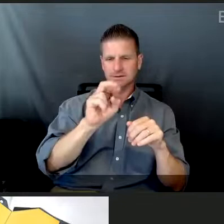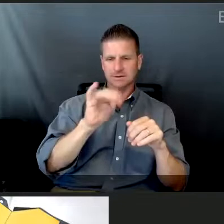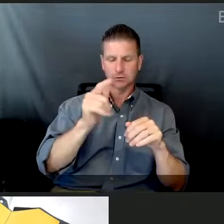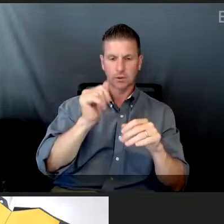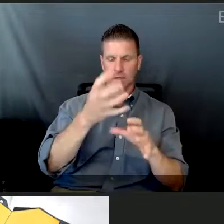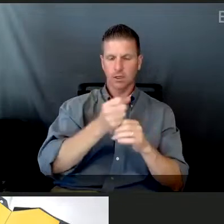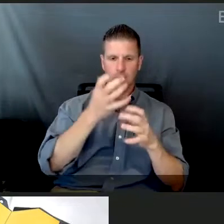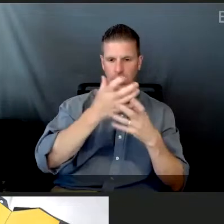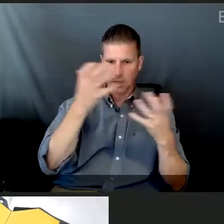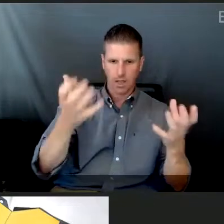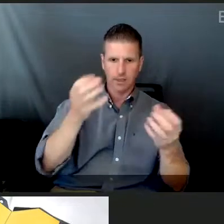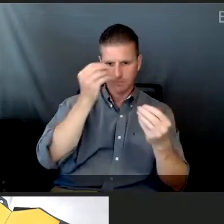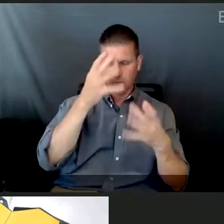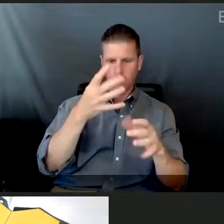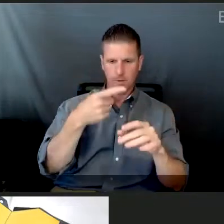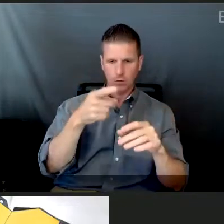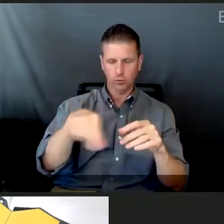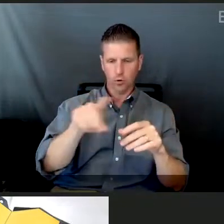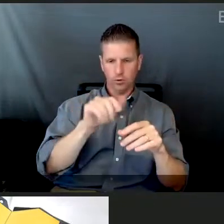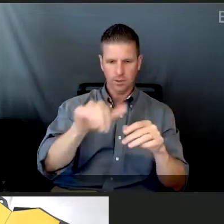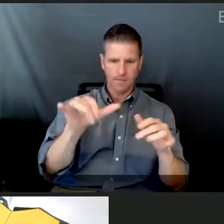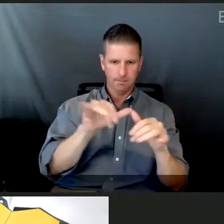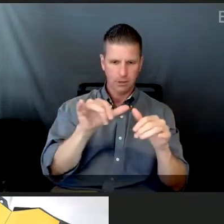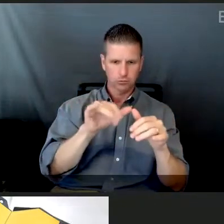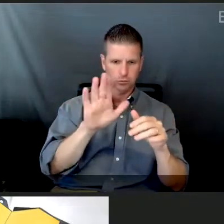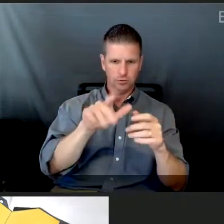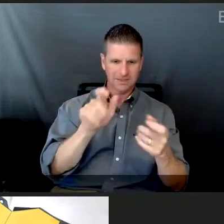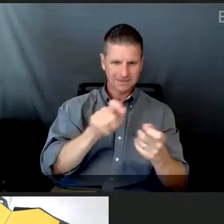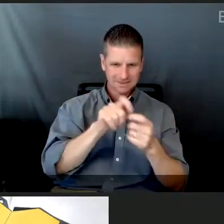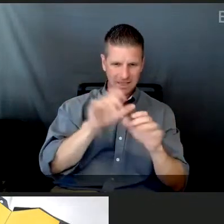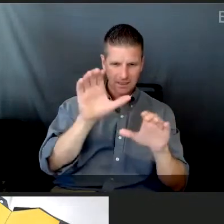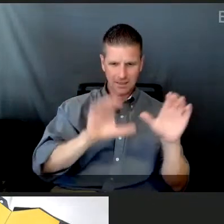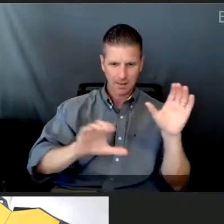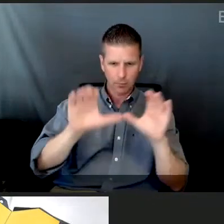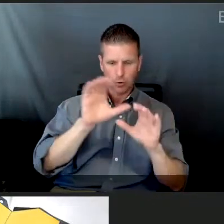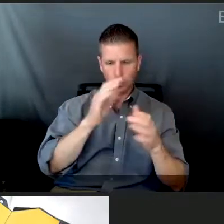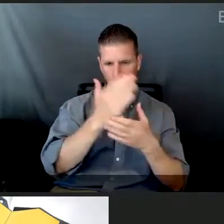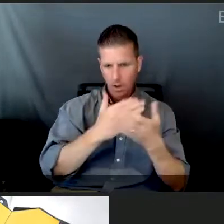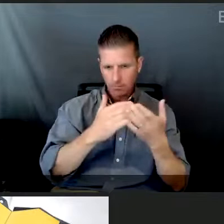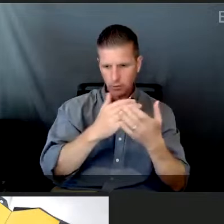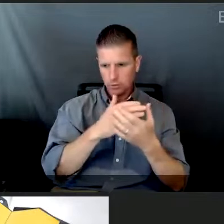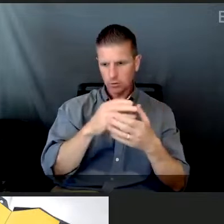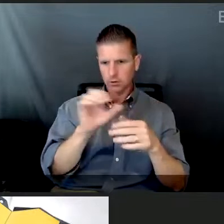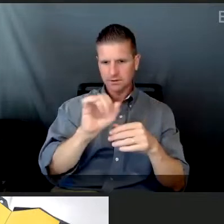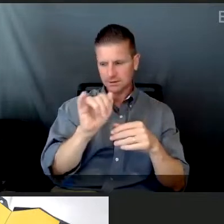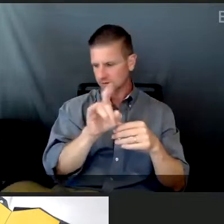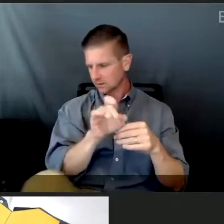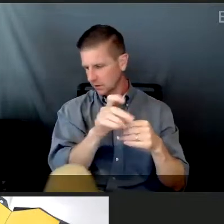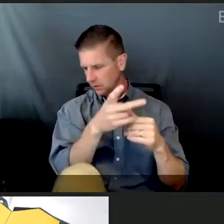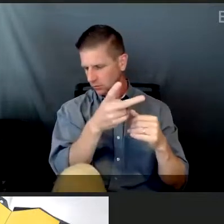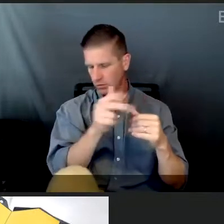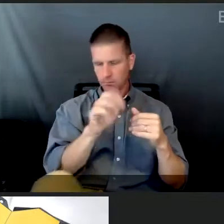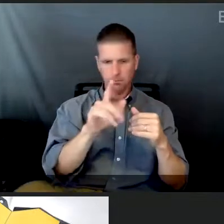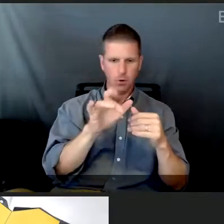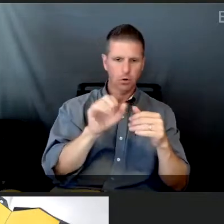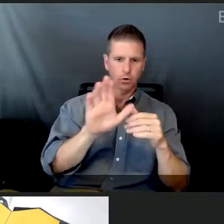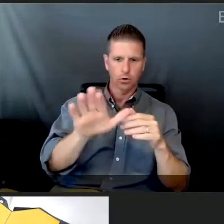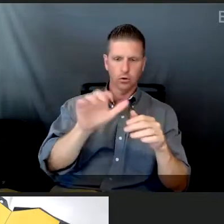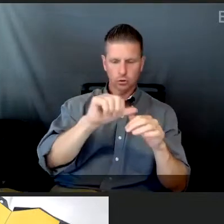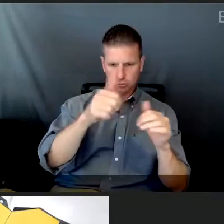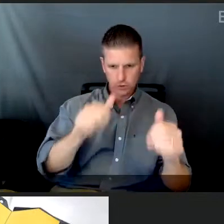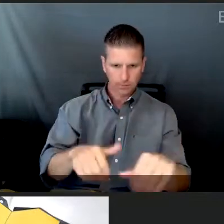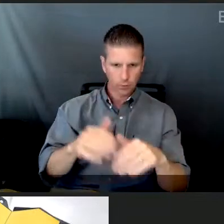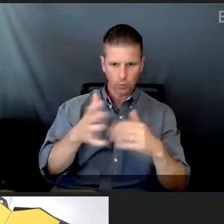those little pieces. So you can measure their exact chemical composition, the size of the little particles, like their shape, whether or not